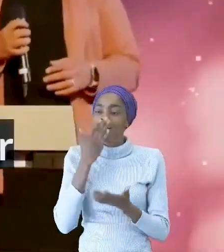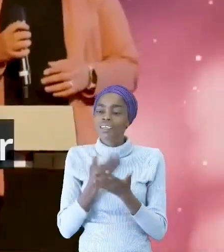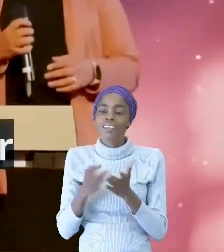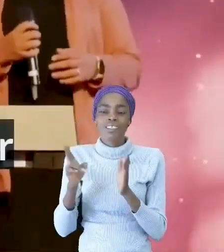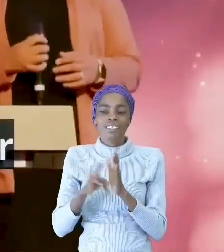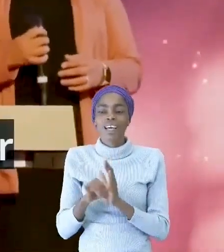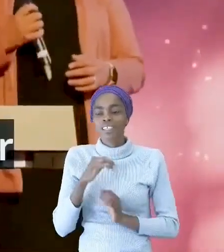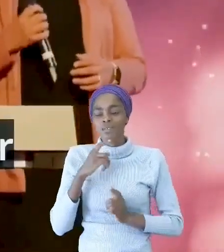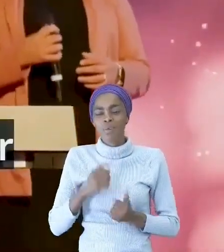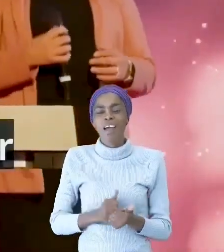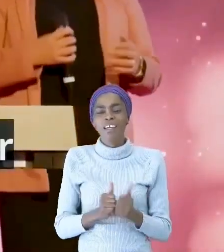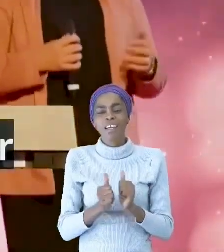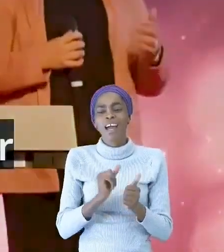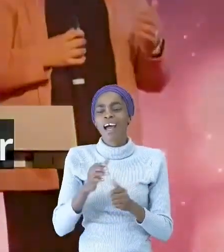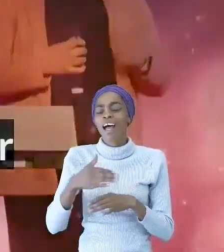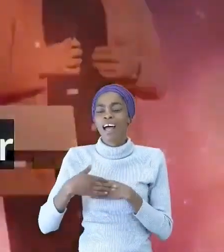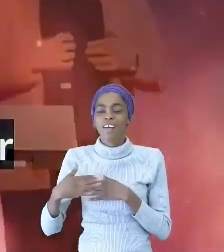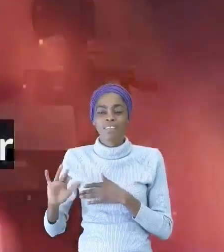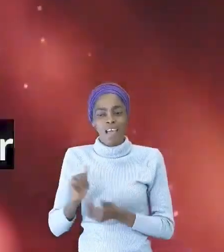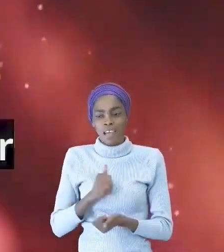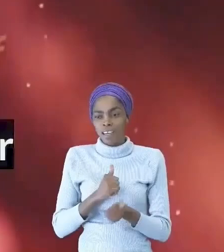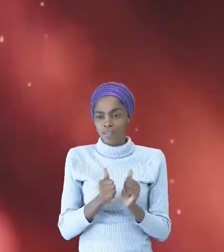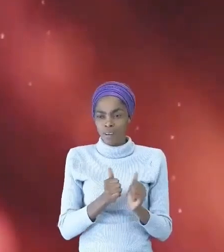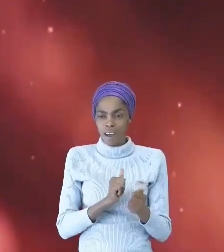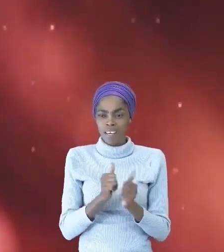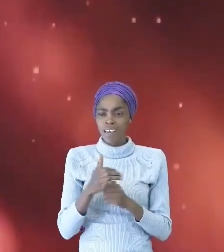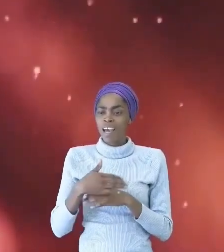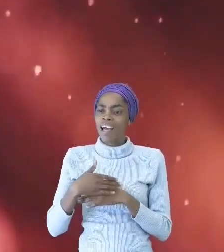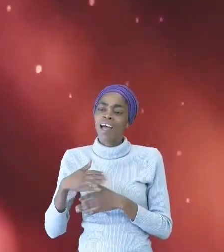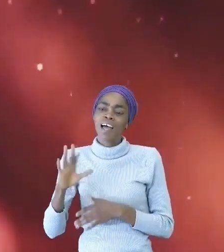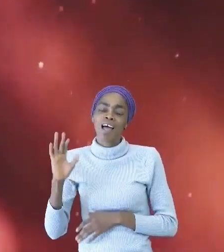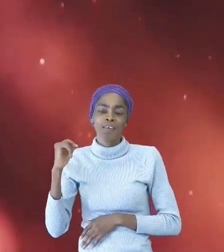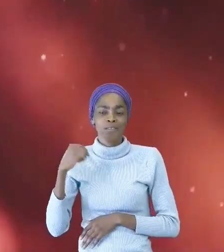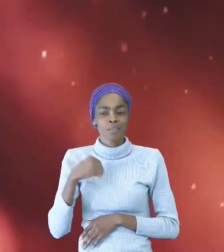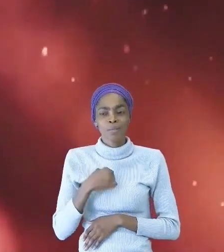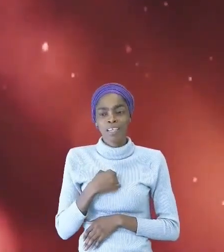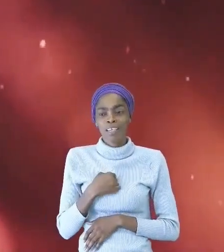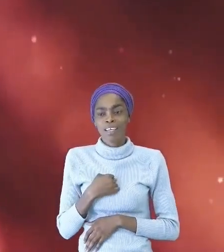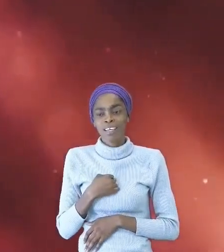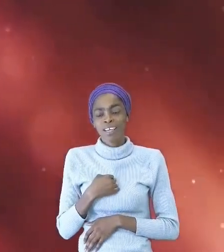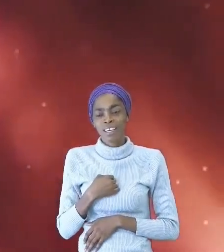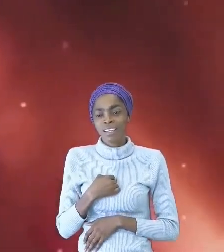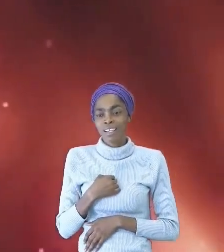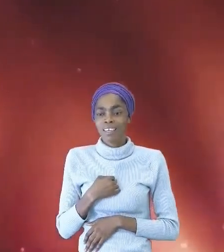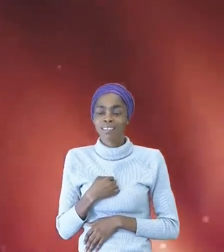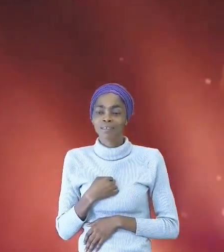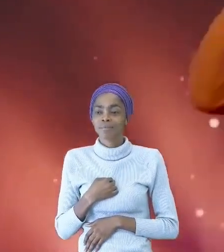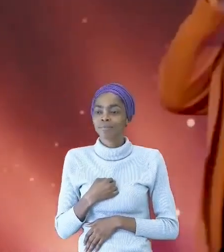Your goodness is running after, it's running after me. Oh,